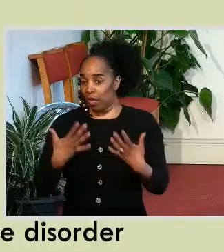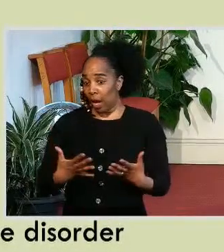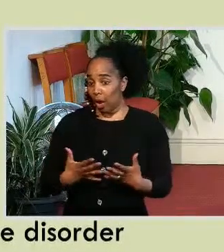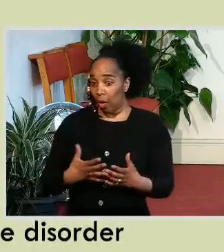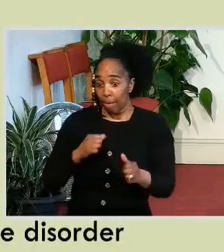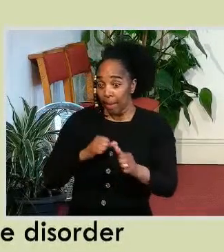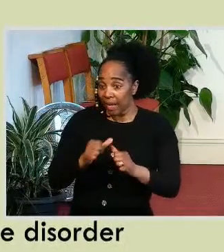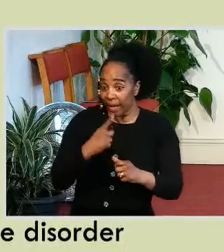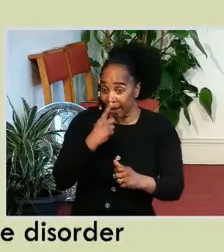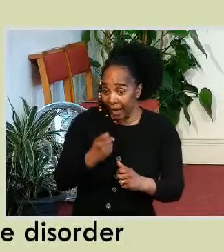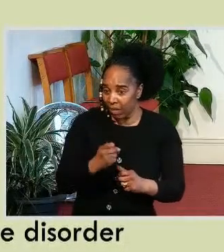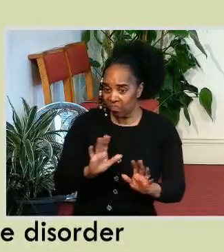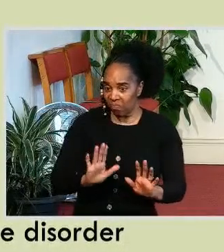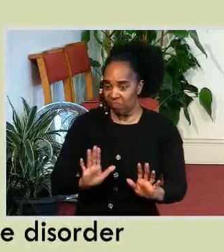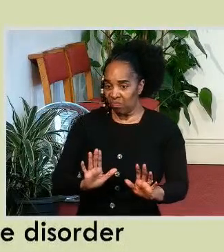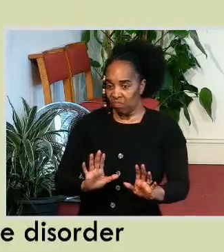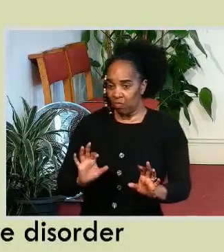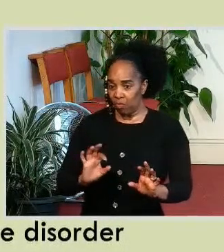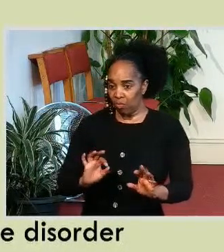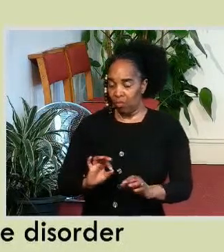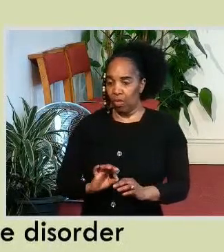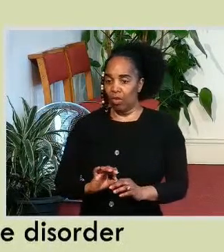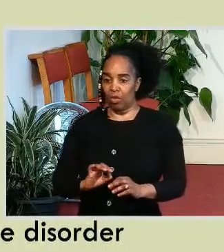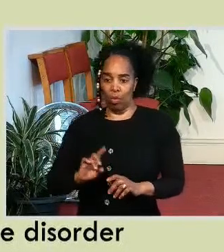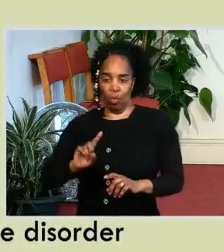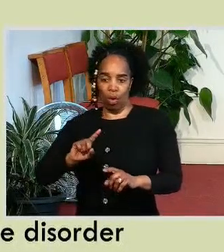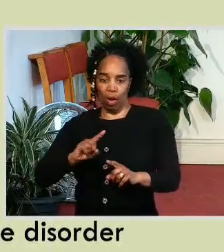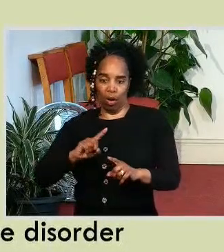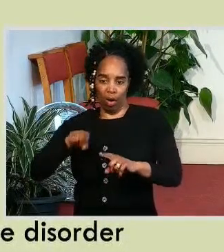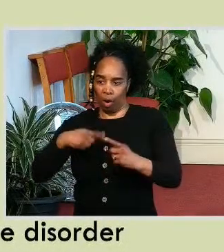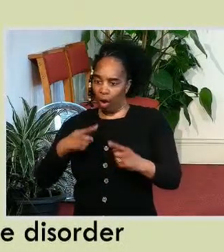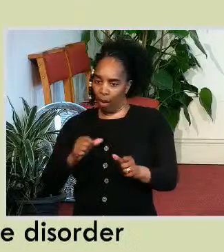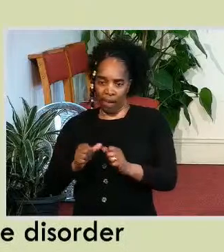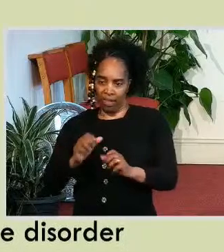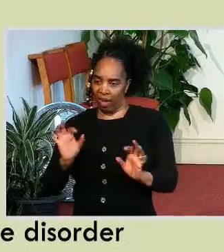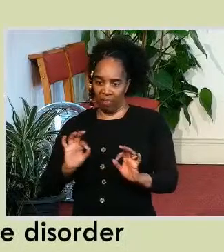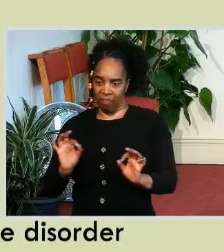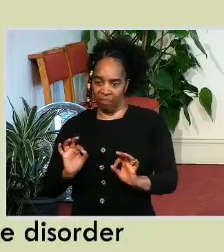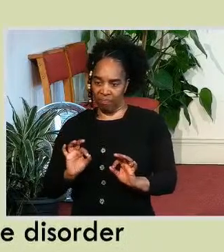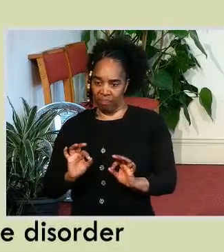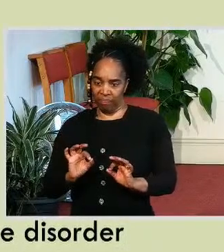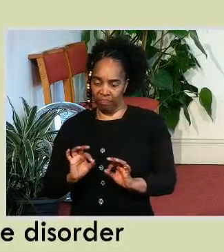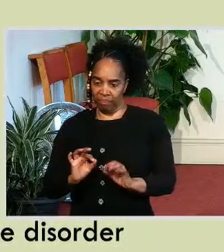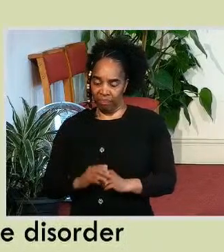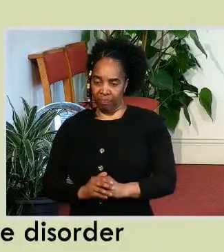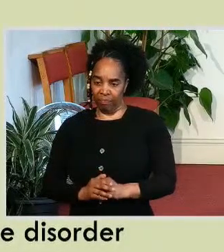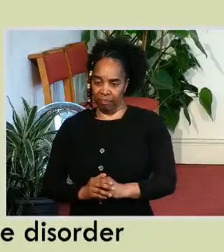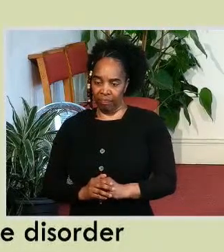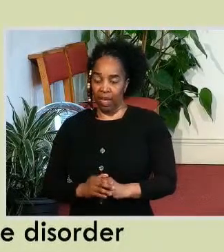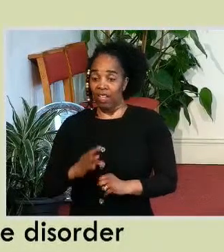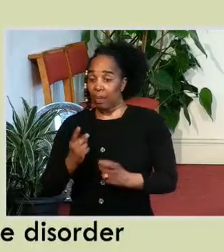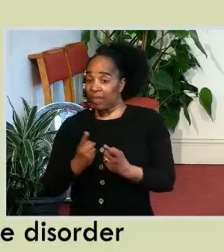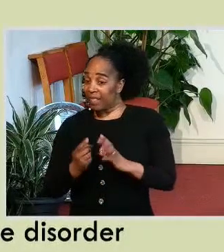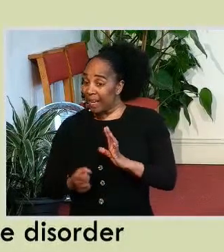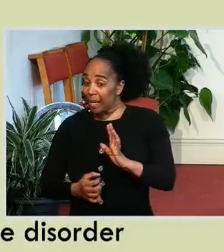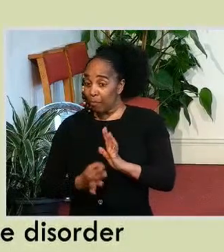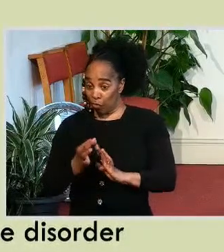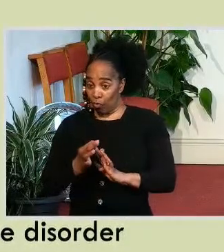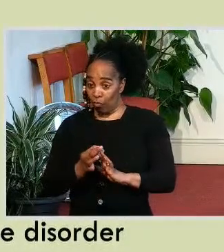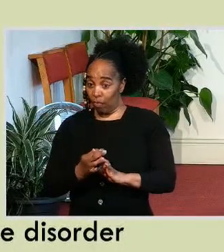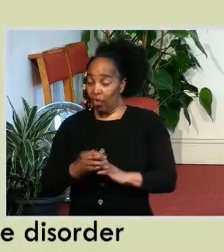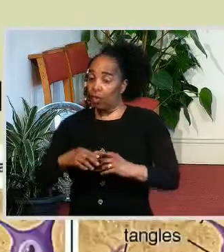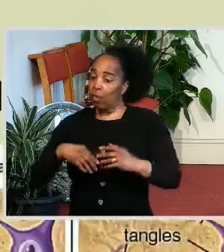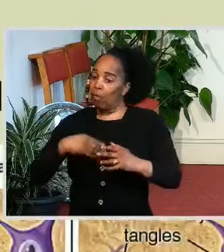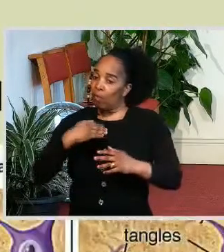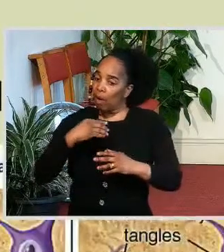for Alzheimer's, so it's essentially considered an irreversible condition. But there are some aspects that can be improved, and that's something